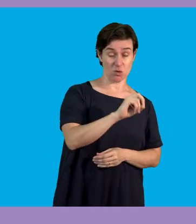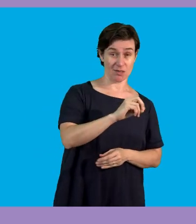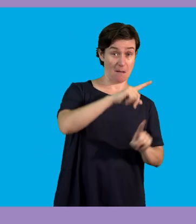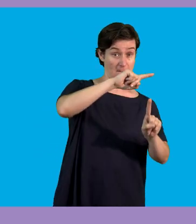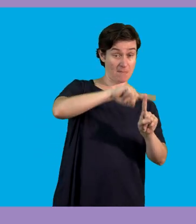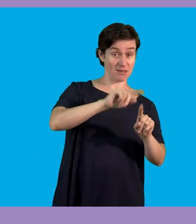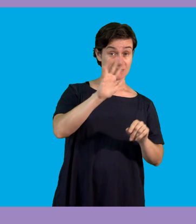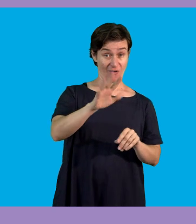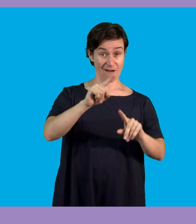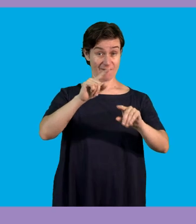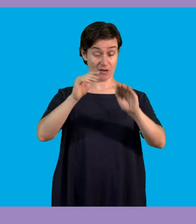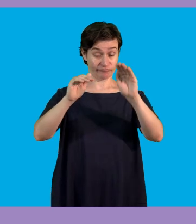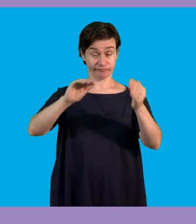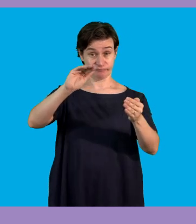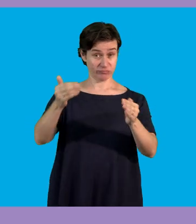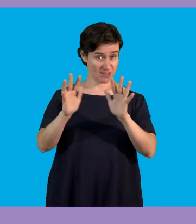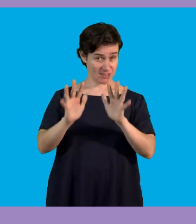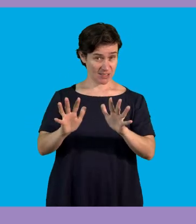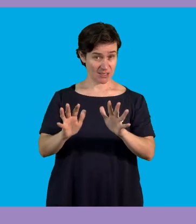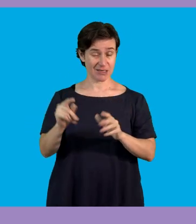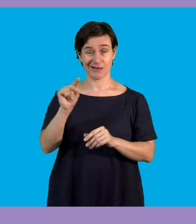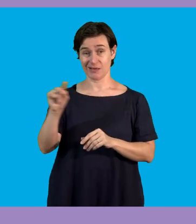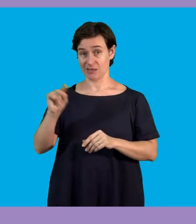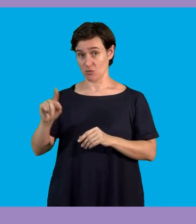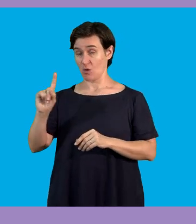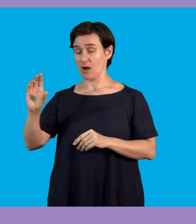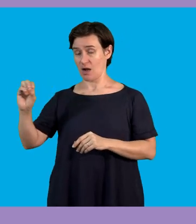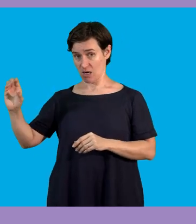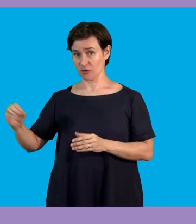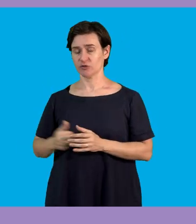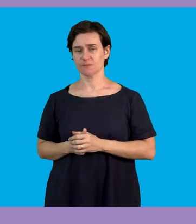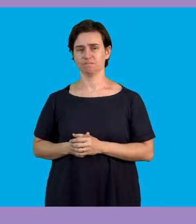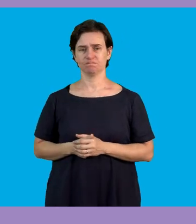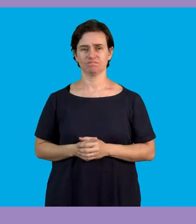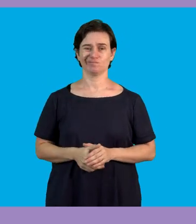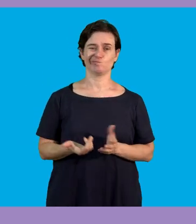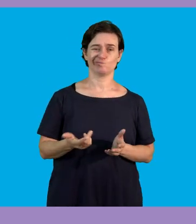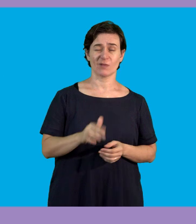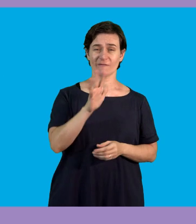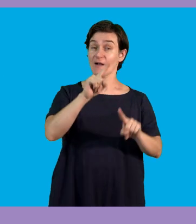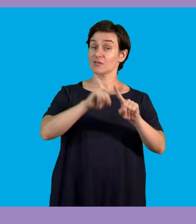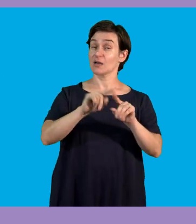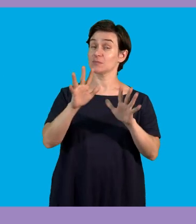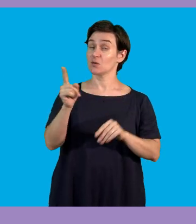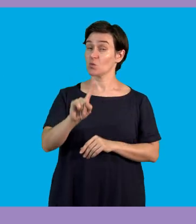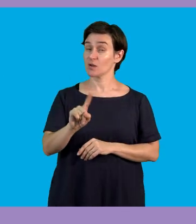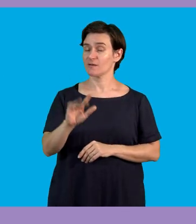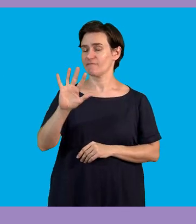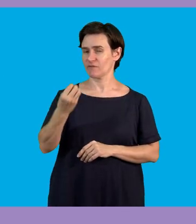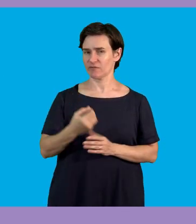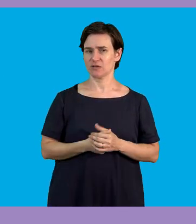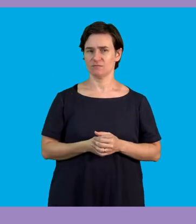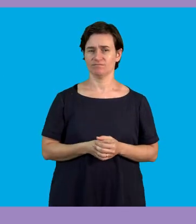plus 5 multiplied by 10 equals to 100. And then 5 times 10 is